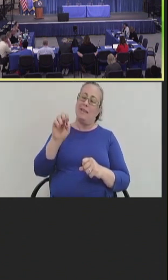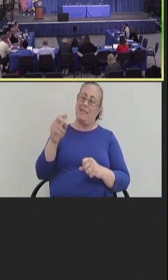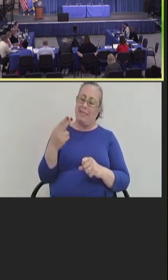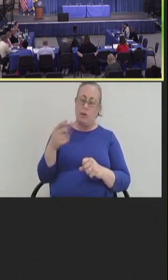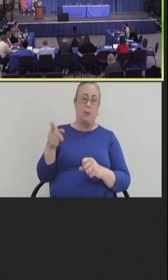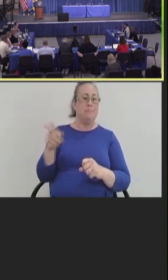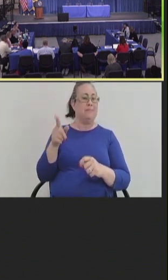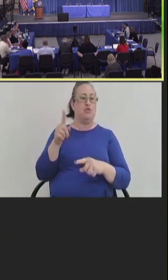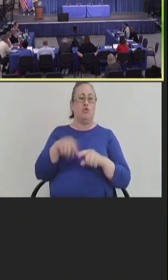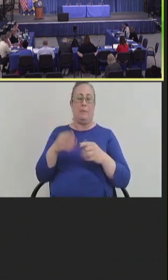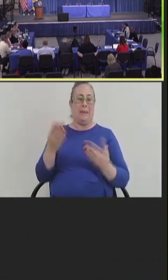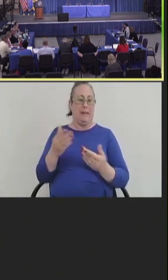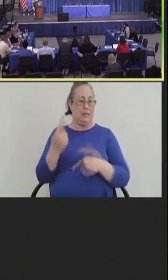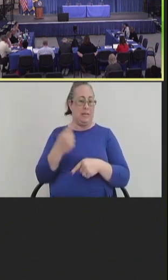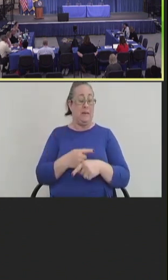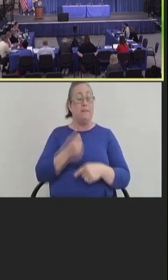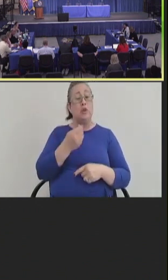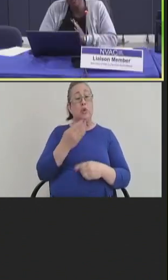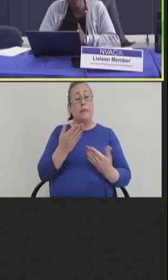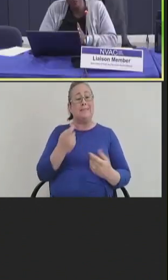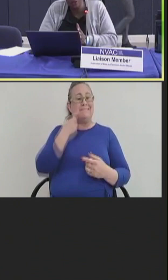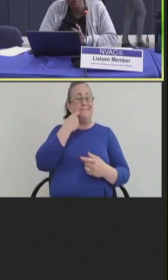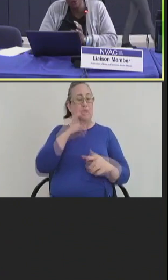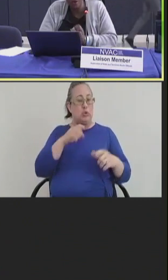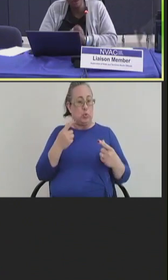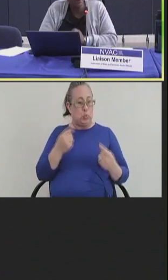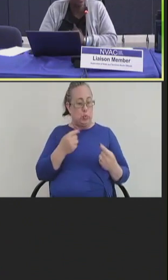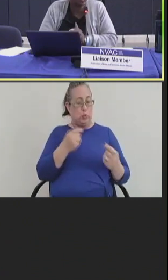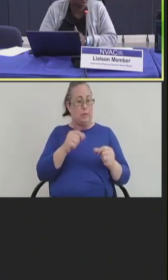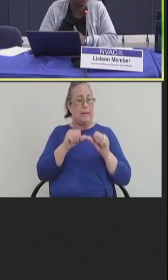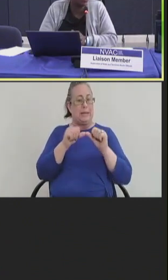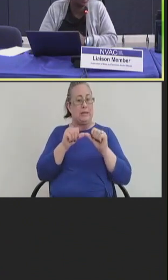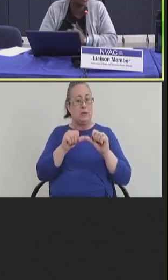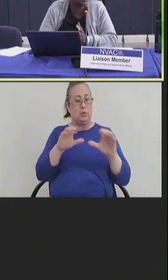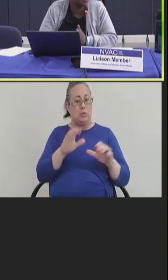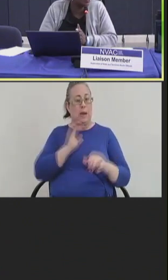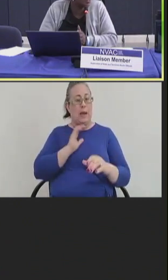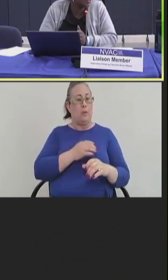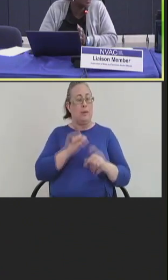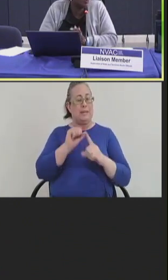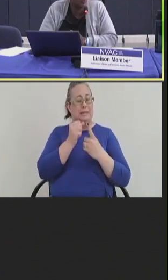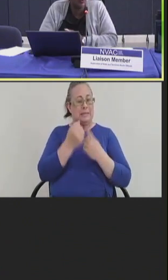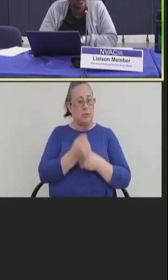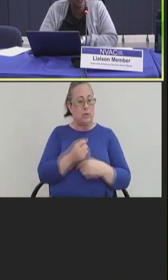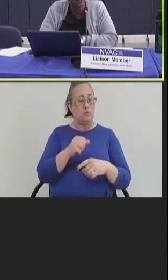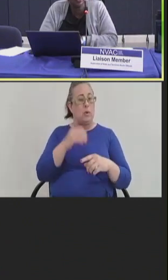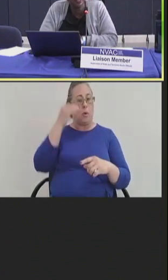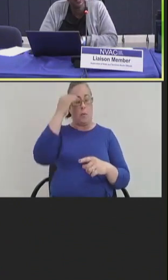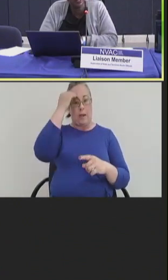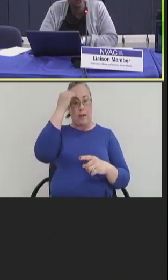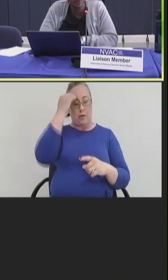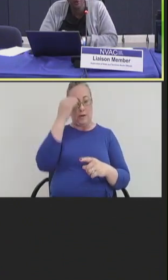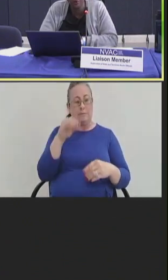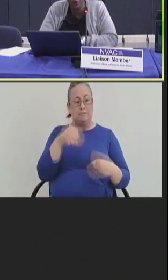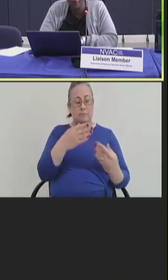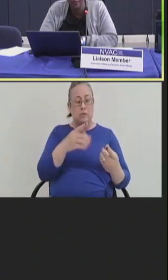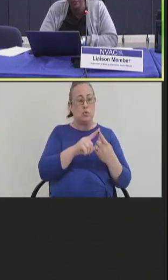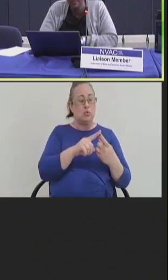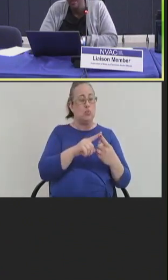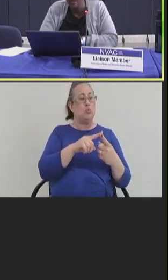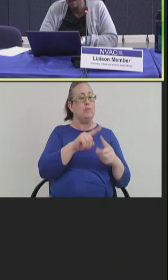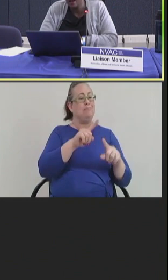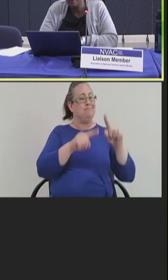we've been doing recently, we continue to do our situational awareness and technical assistance that we provide to all our state and territorial health